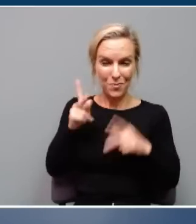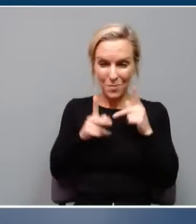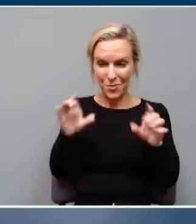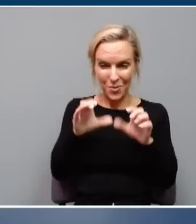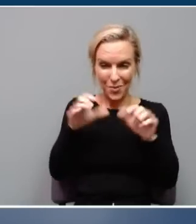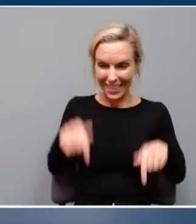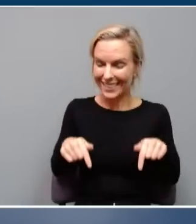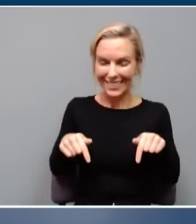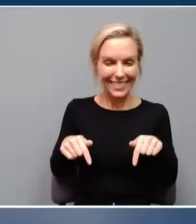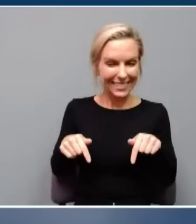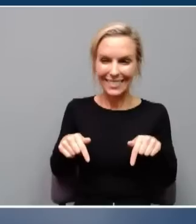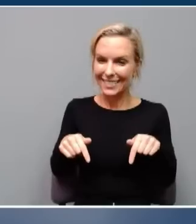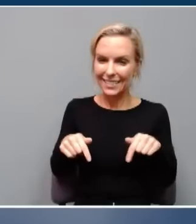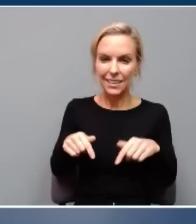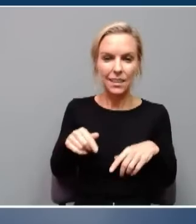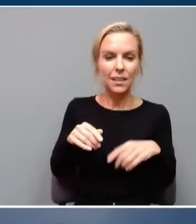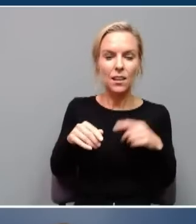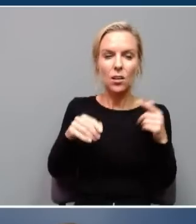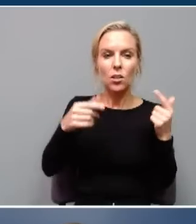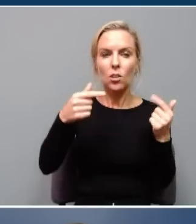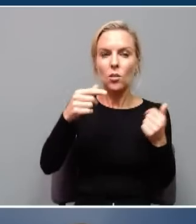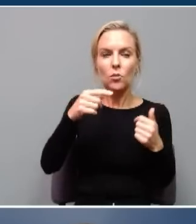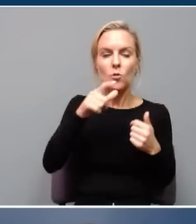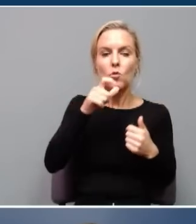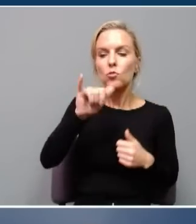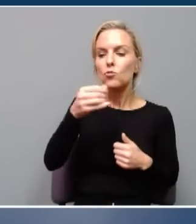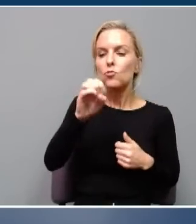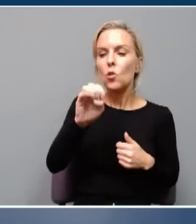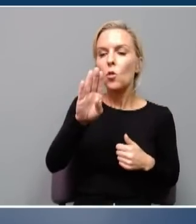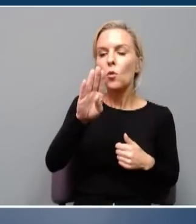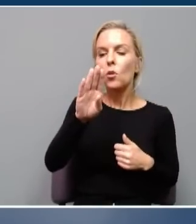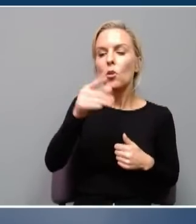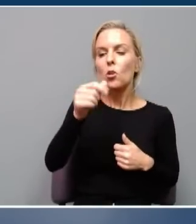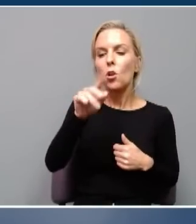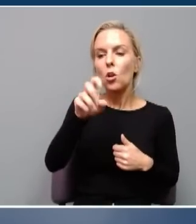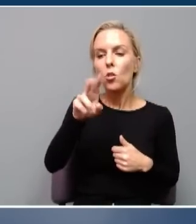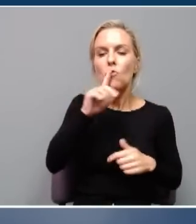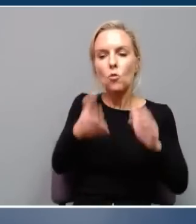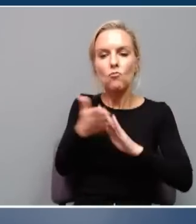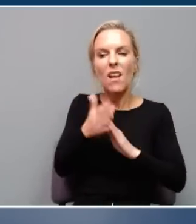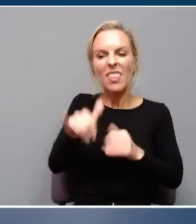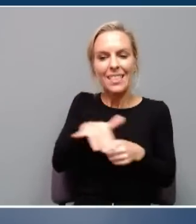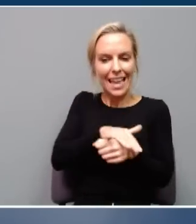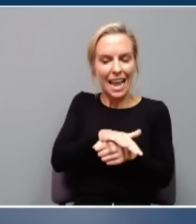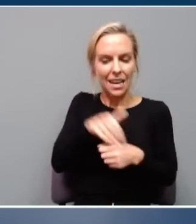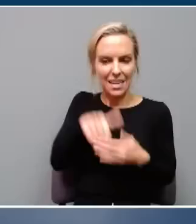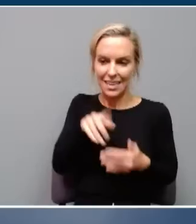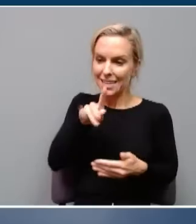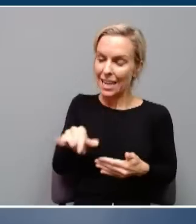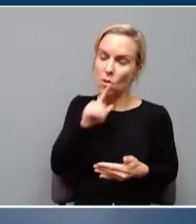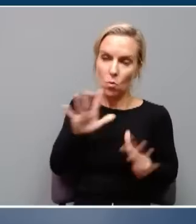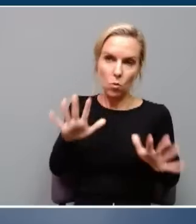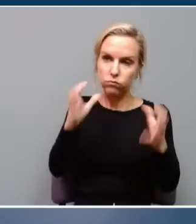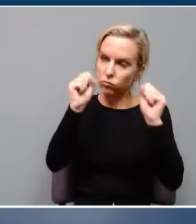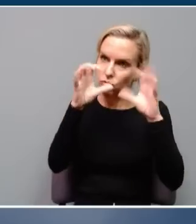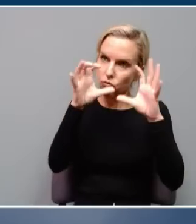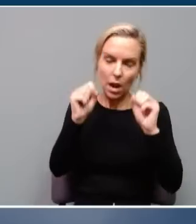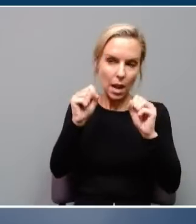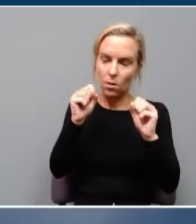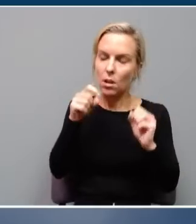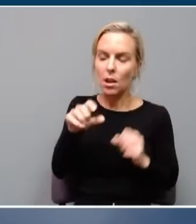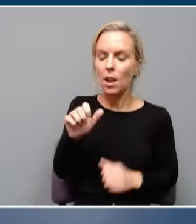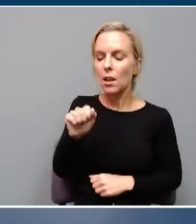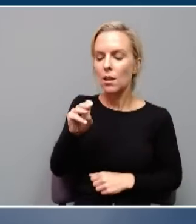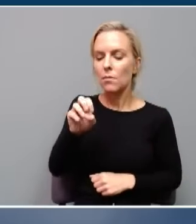some Joe Bryn-Gardner and everybody else who run this area for Kentucky are pretty incredible. But the AmeriCorps